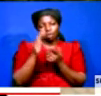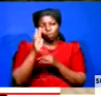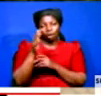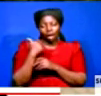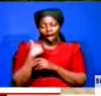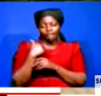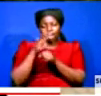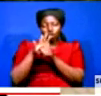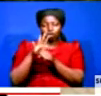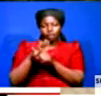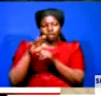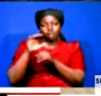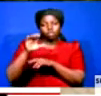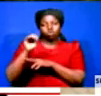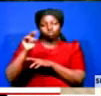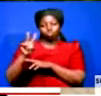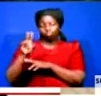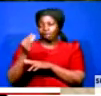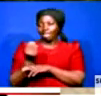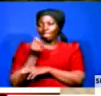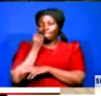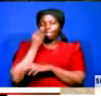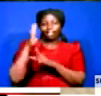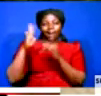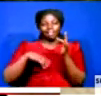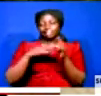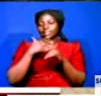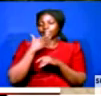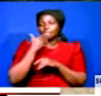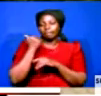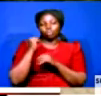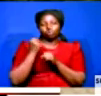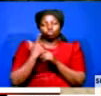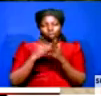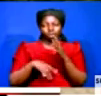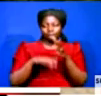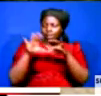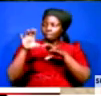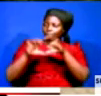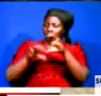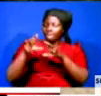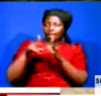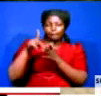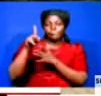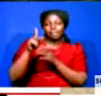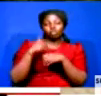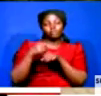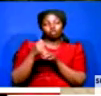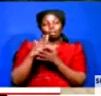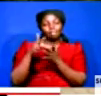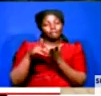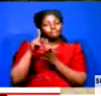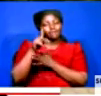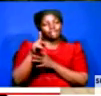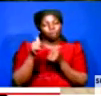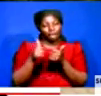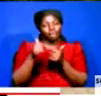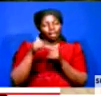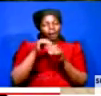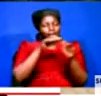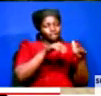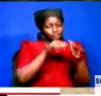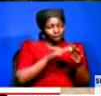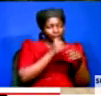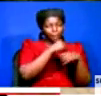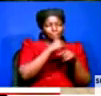it. So how do you negotiate the price? Okay, so how do you ensure that the price is stable? So I thought farmers make informed